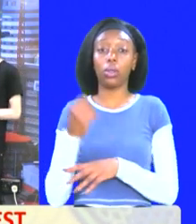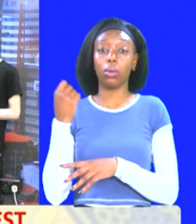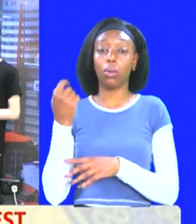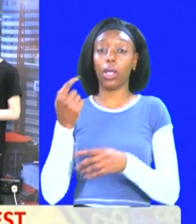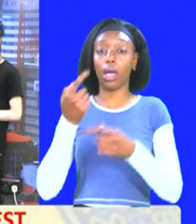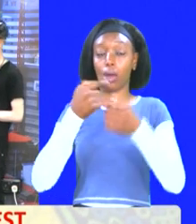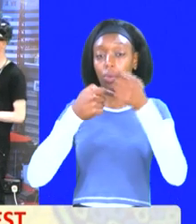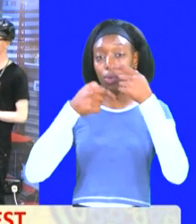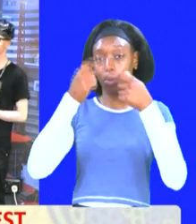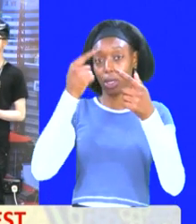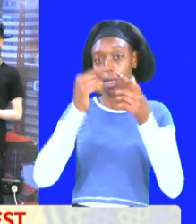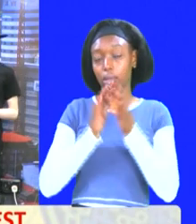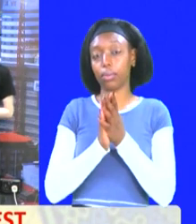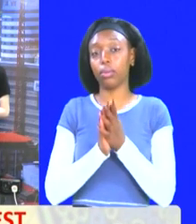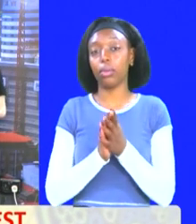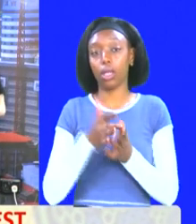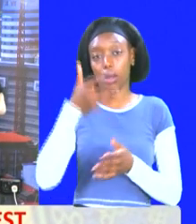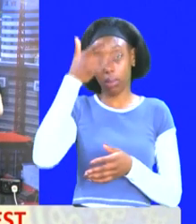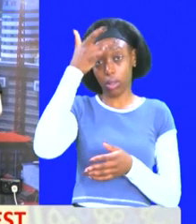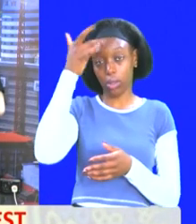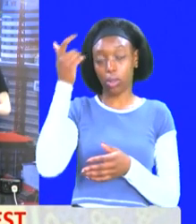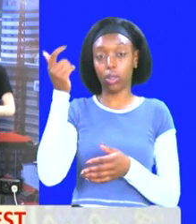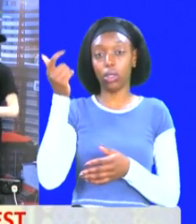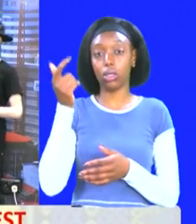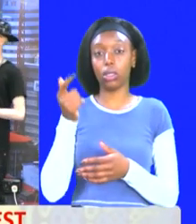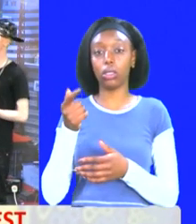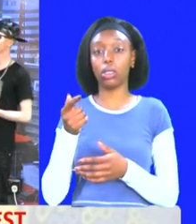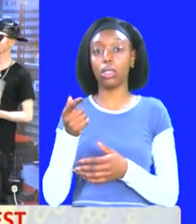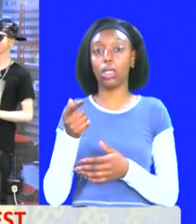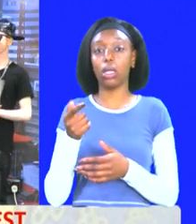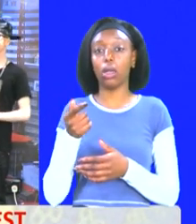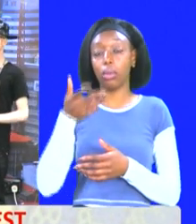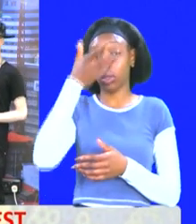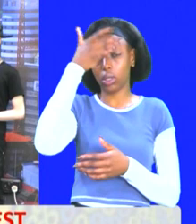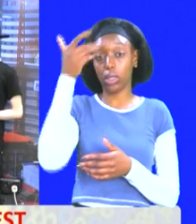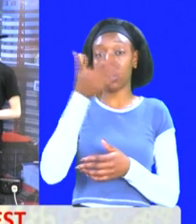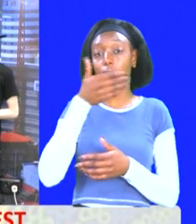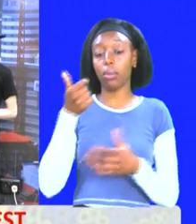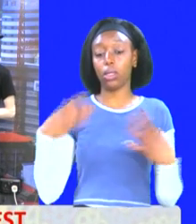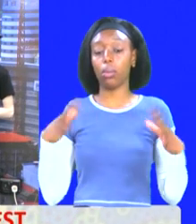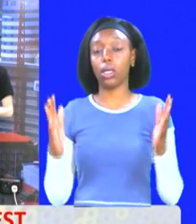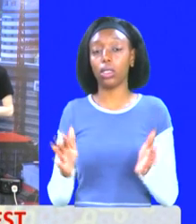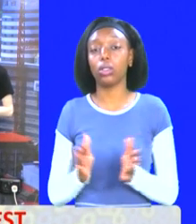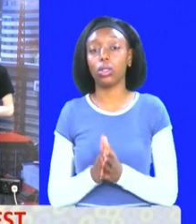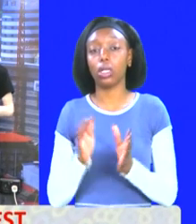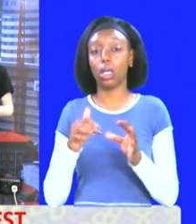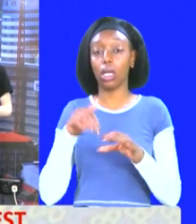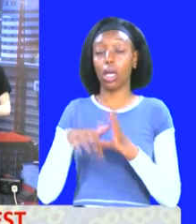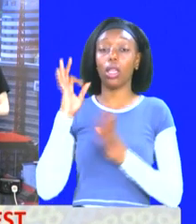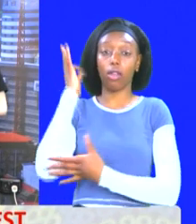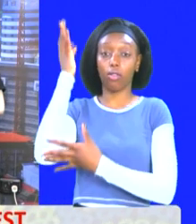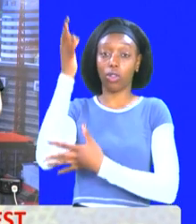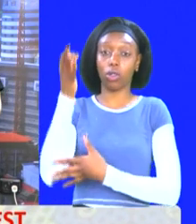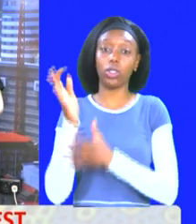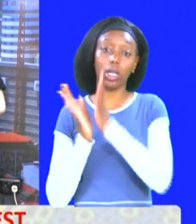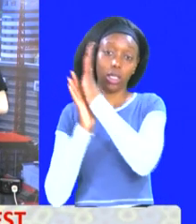as reggae fest, don't leave our roots because you are the representative who will want in the future in the reggae industry. Ama ni DJ?